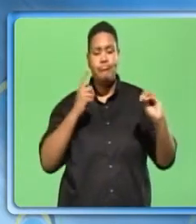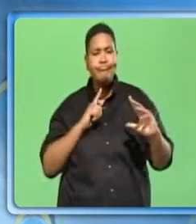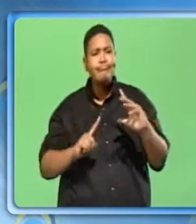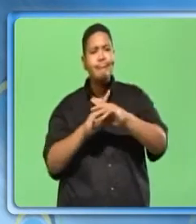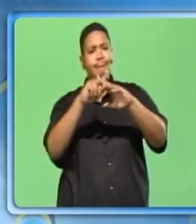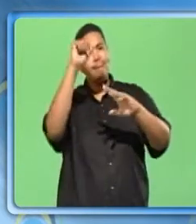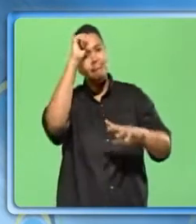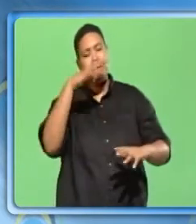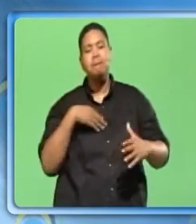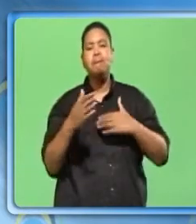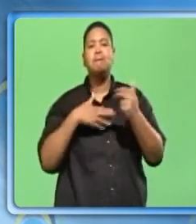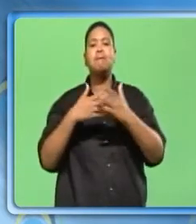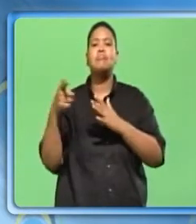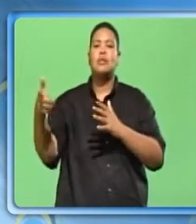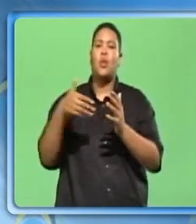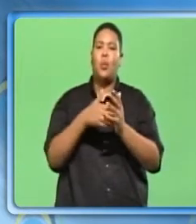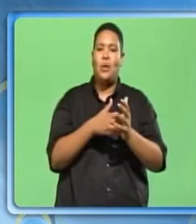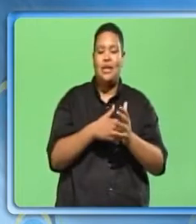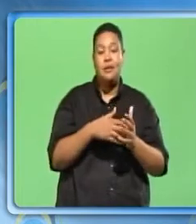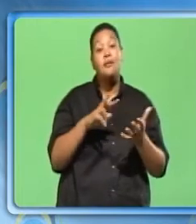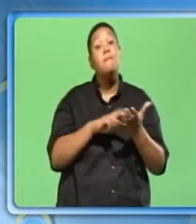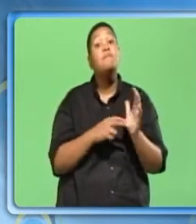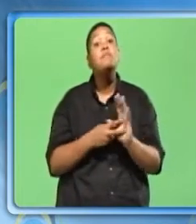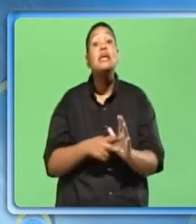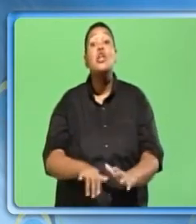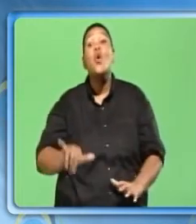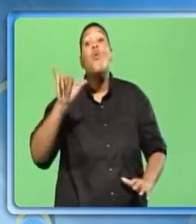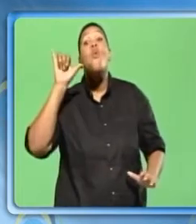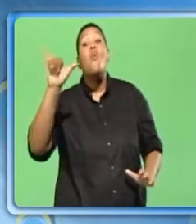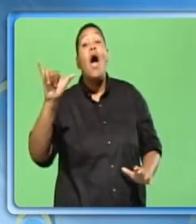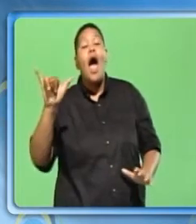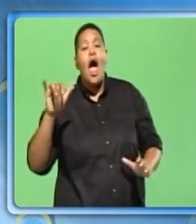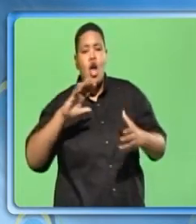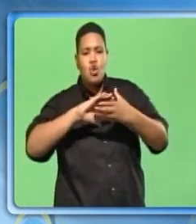are recessive. In other words, the Y chromosome lacks alleles.